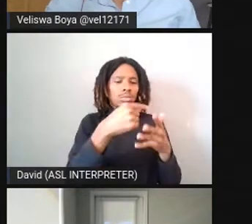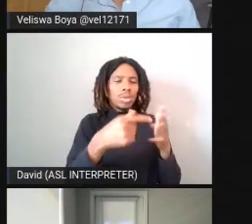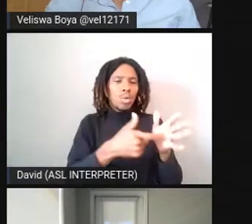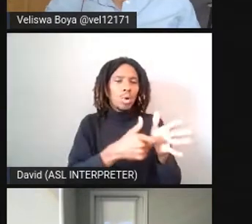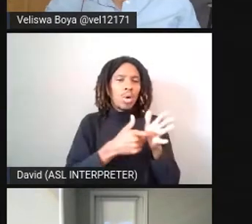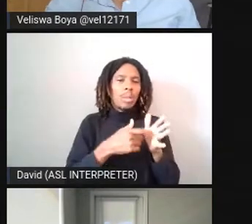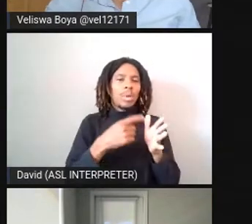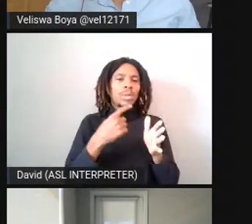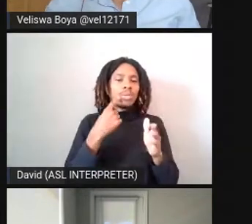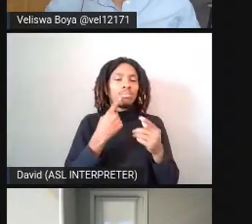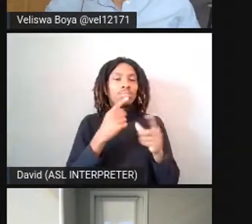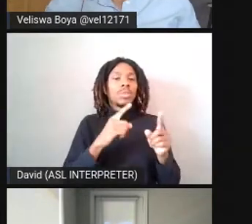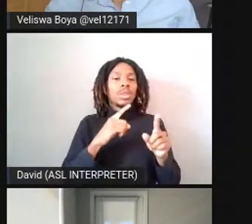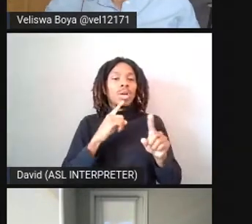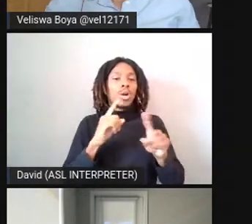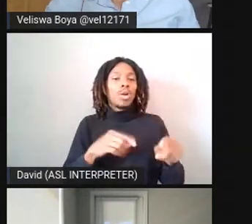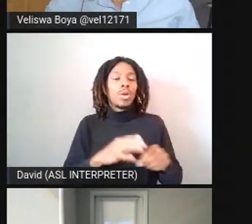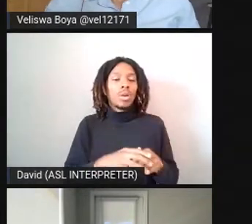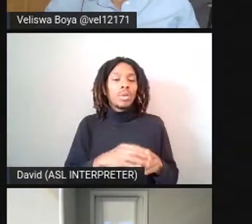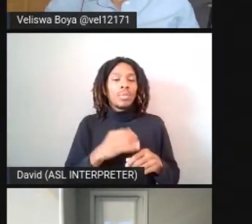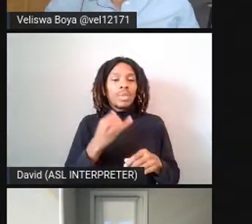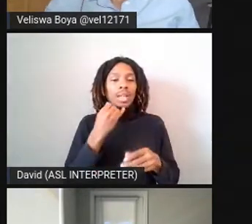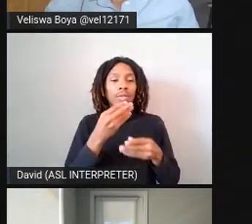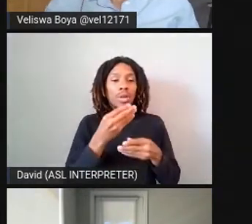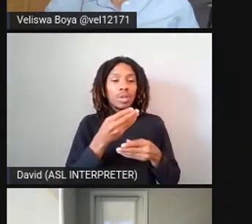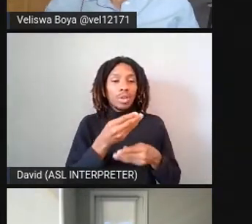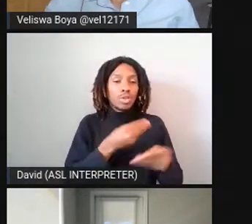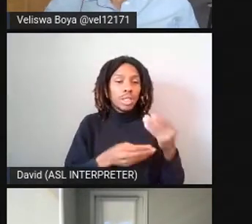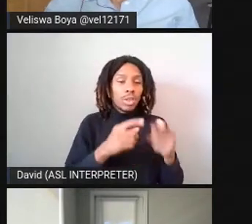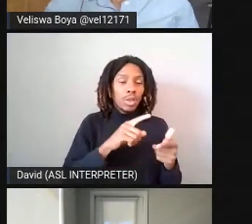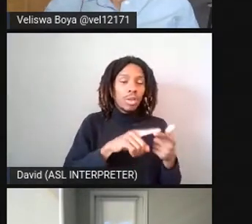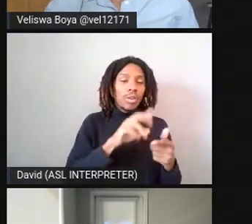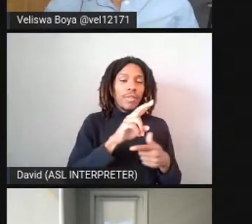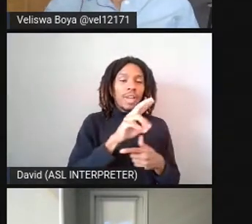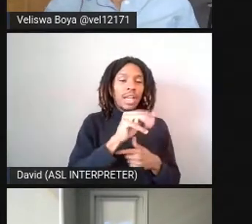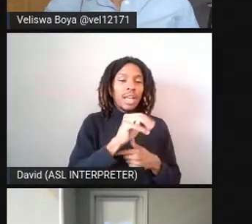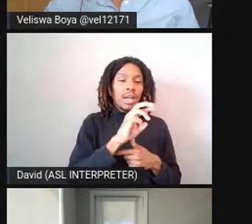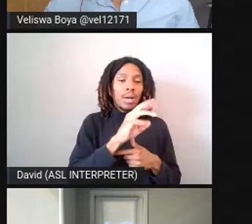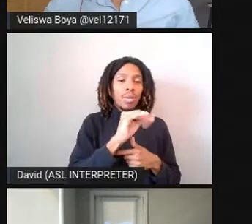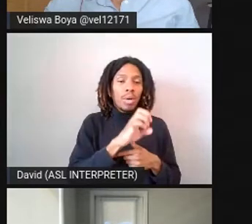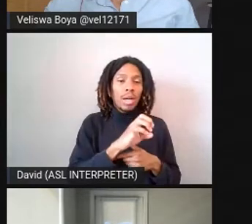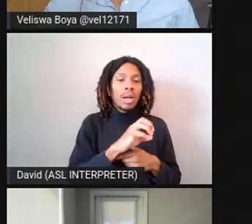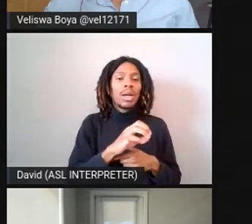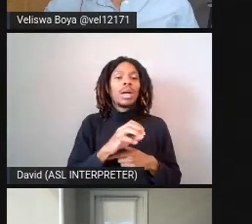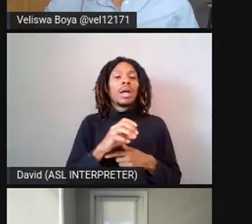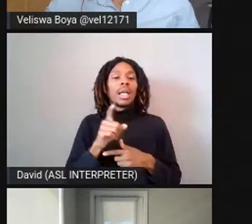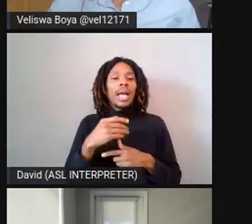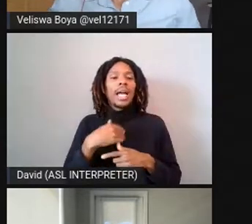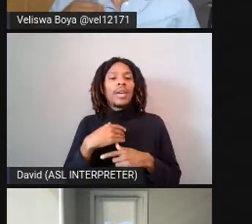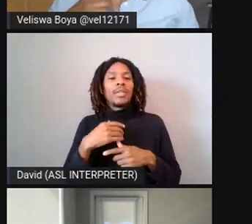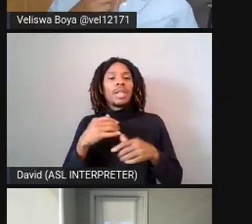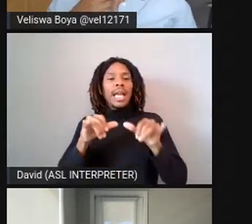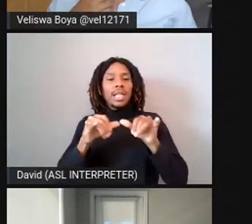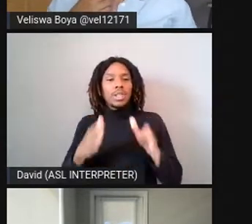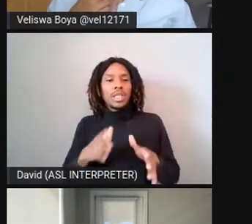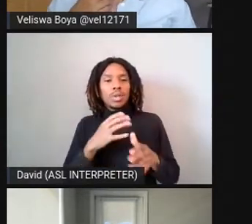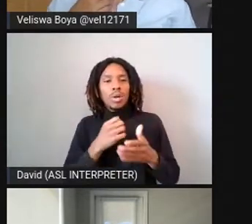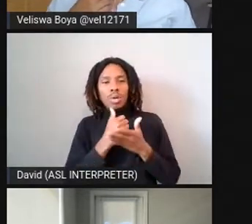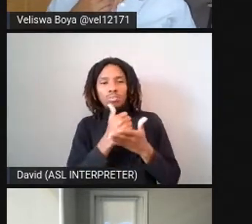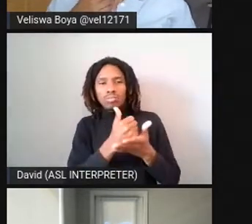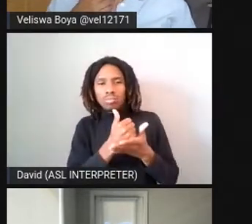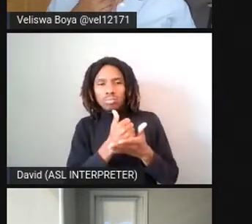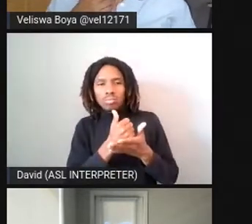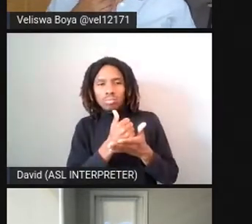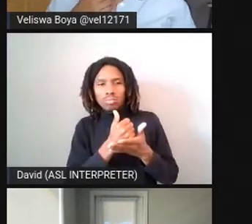order. If you are transacting through VMware, VMware solution engineers would also work together with you to gather all